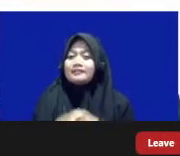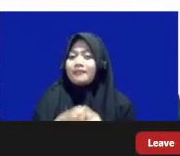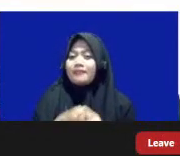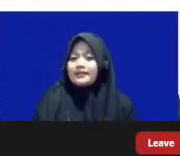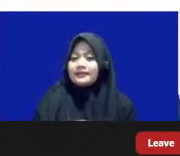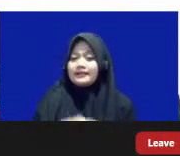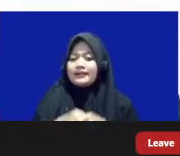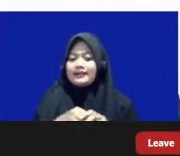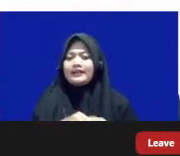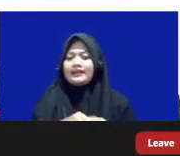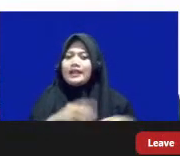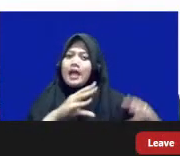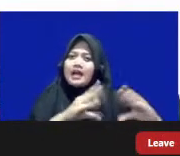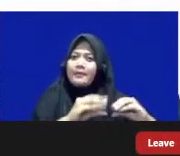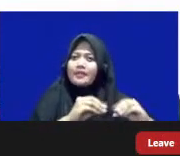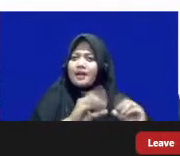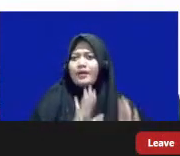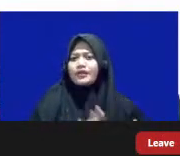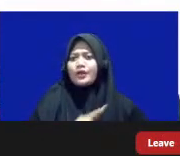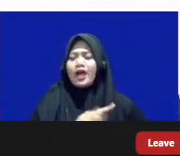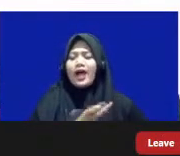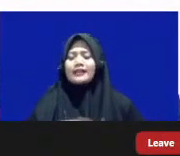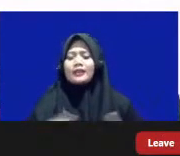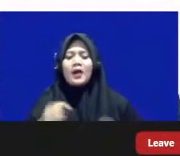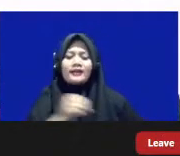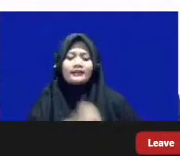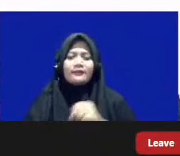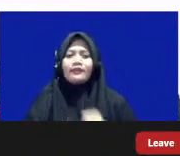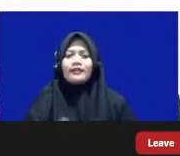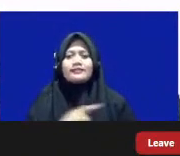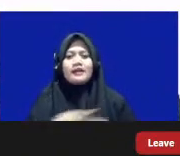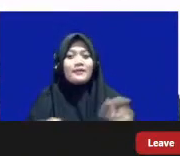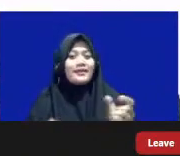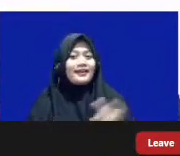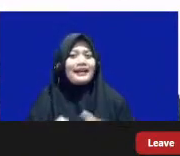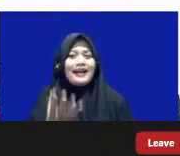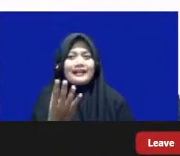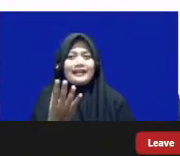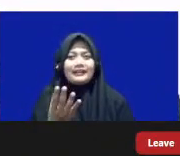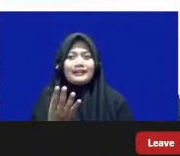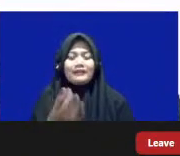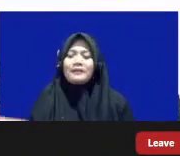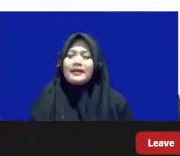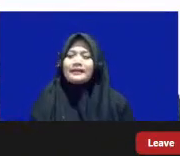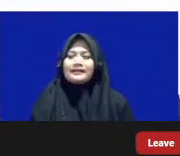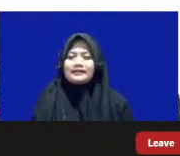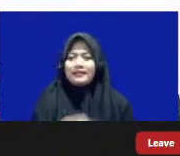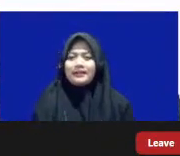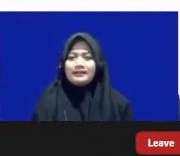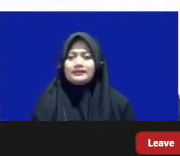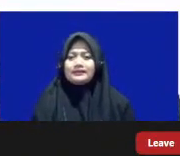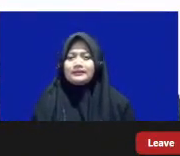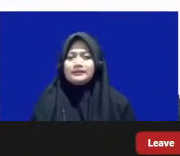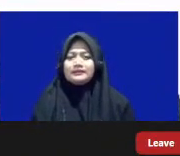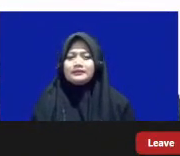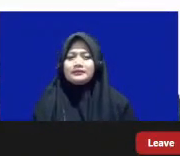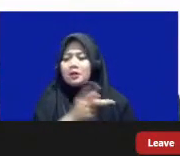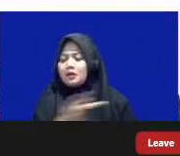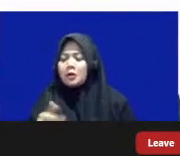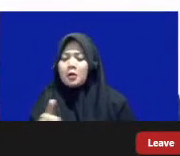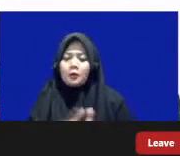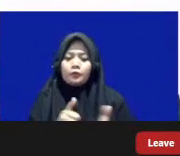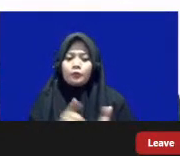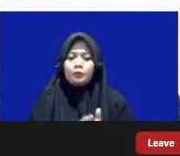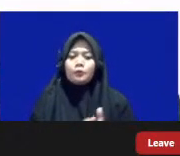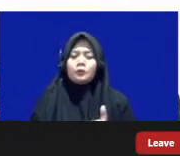They are actively involved. They raise their voice, they talk their problems, and also they share their needs